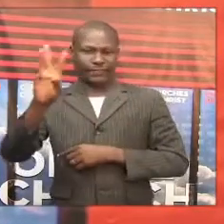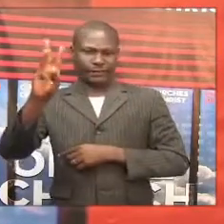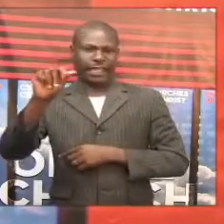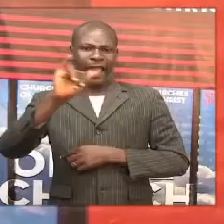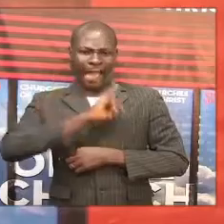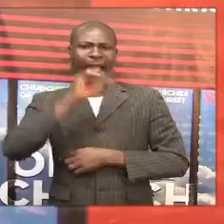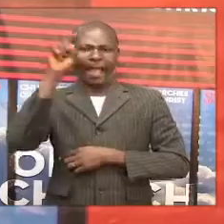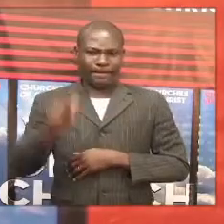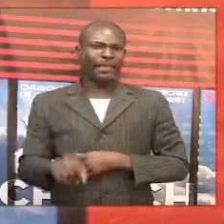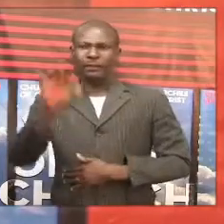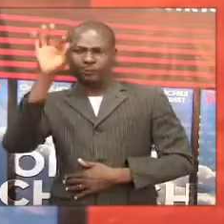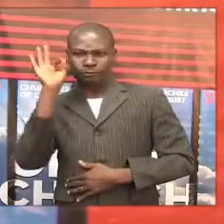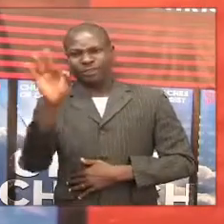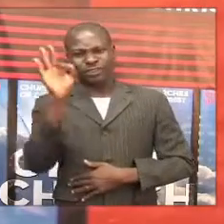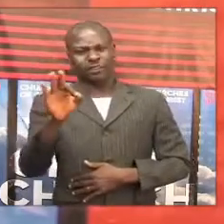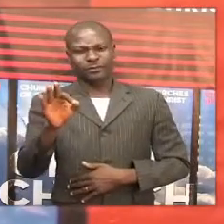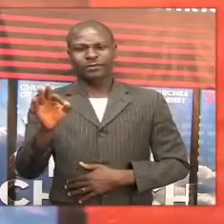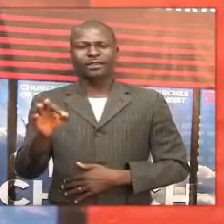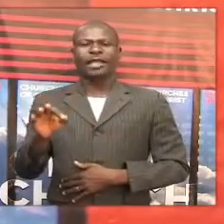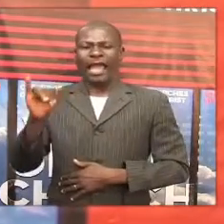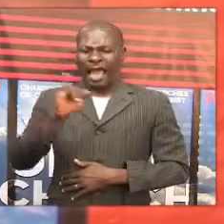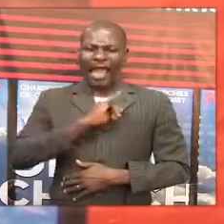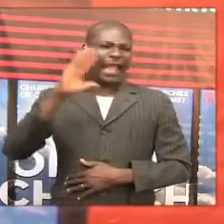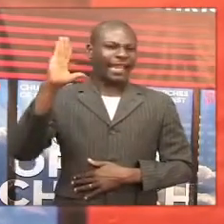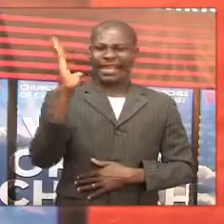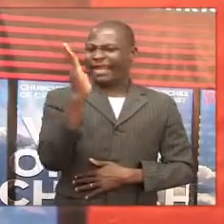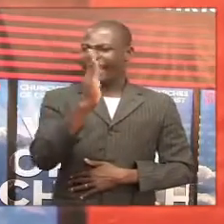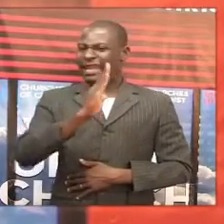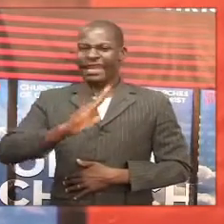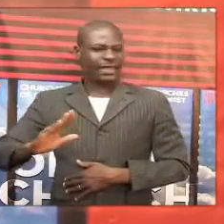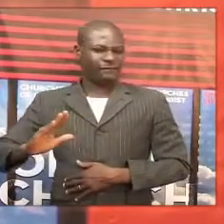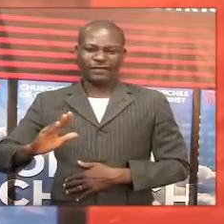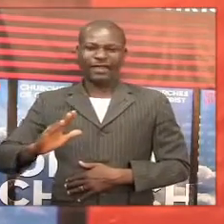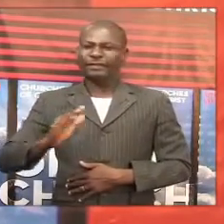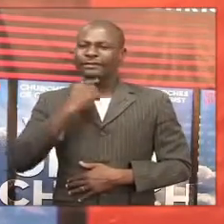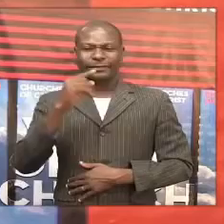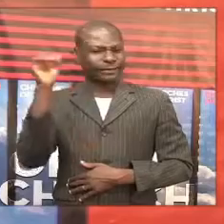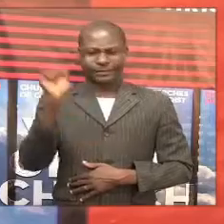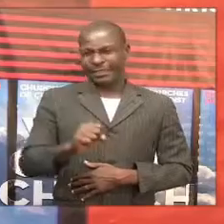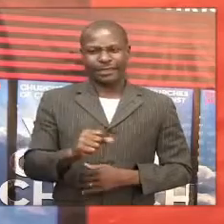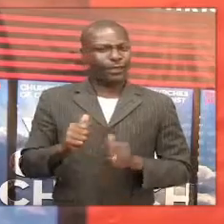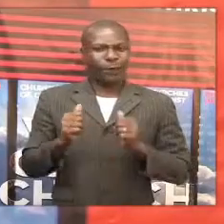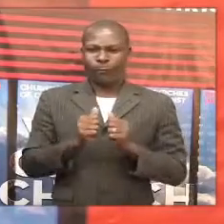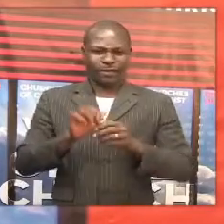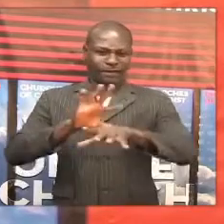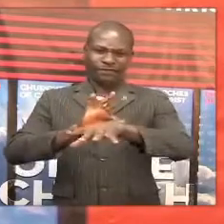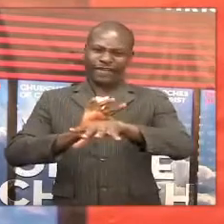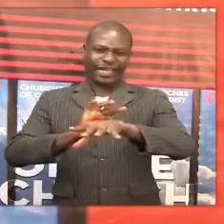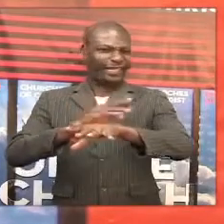him among the Gentiles, I did not immediately confer with flesh and